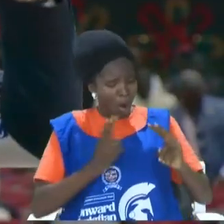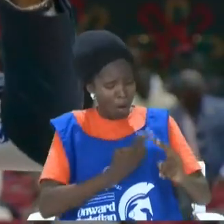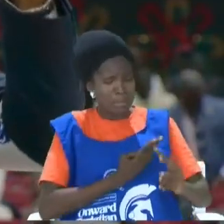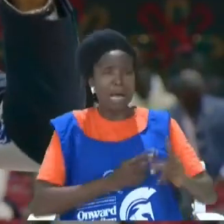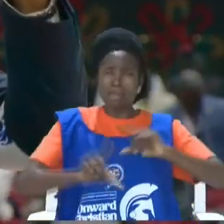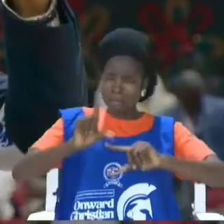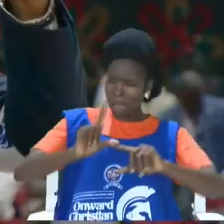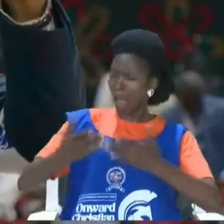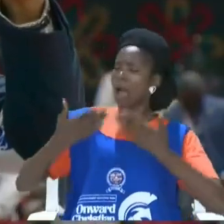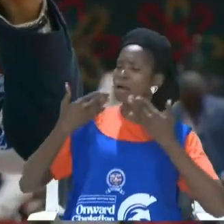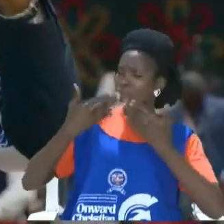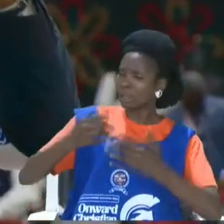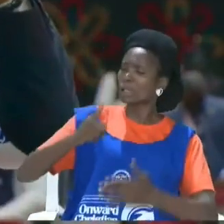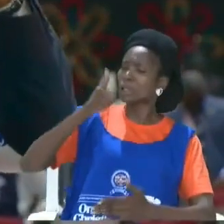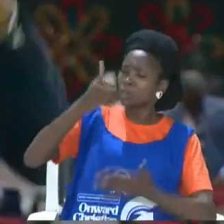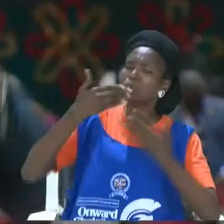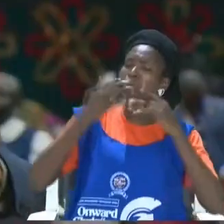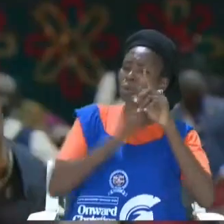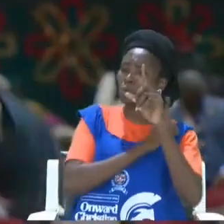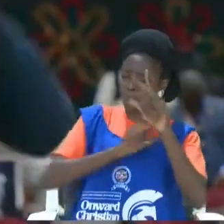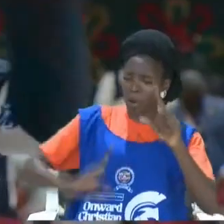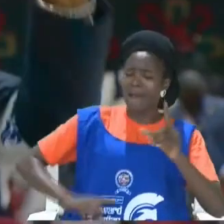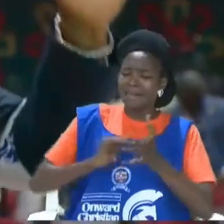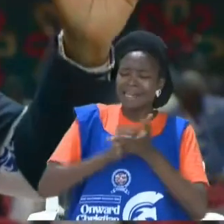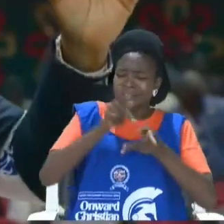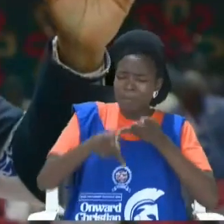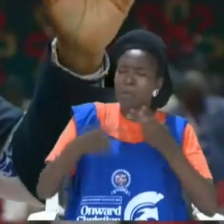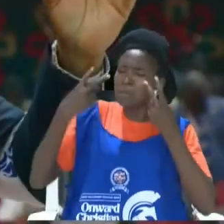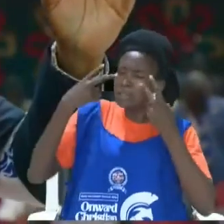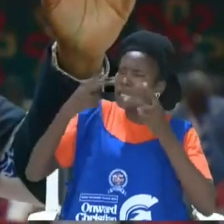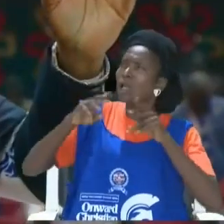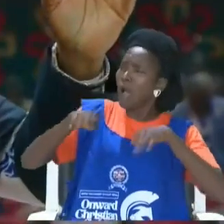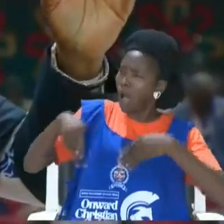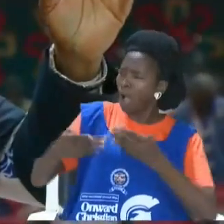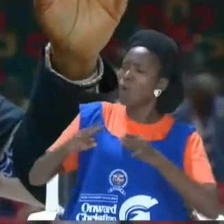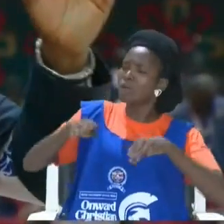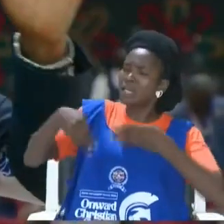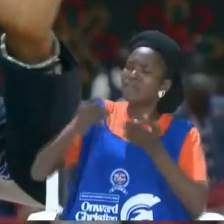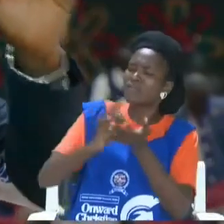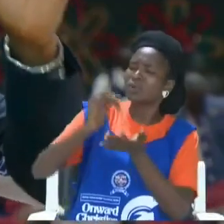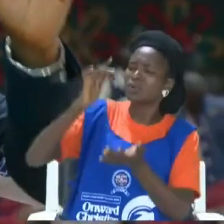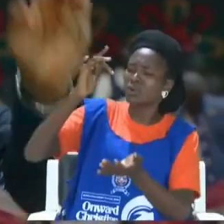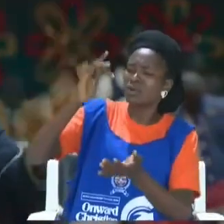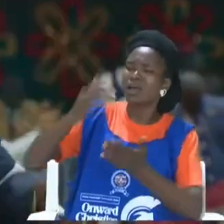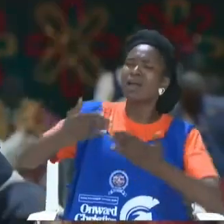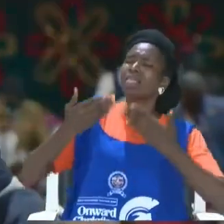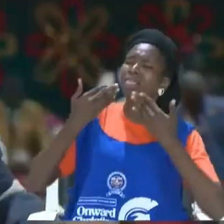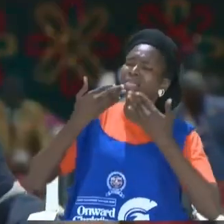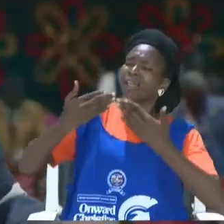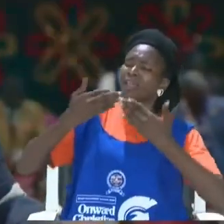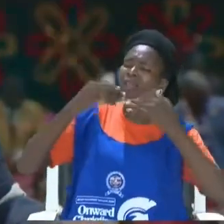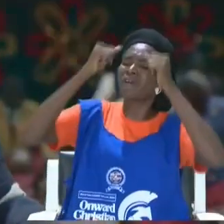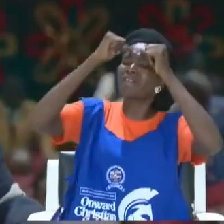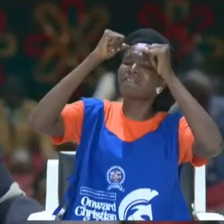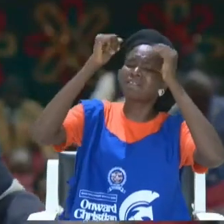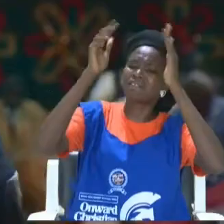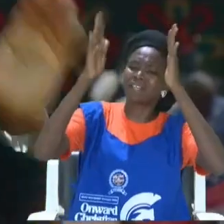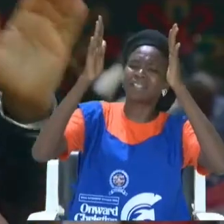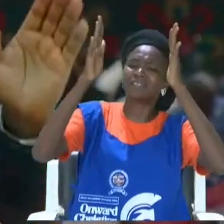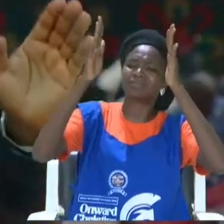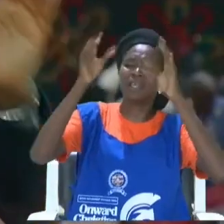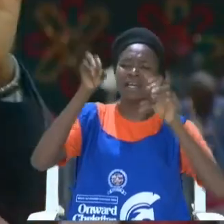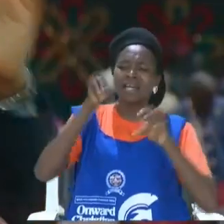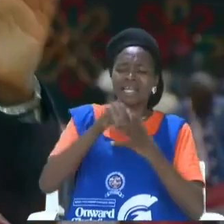You. People will see us and give You all the glory. Thank You, Abba Father.